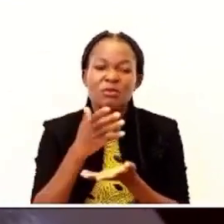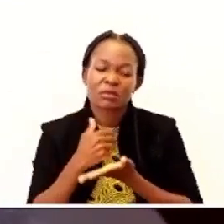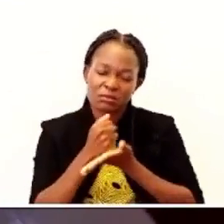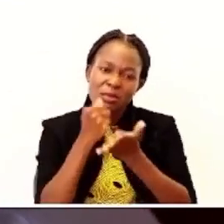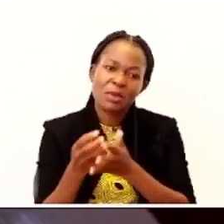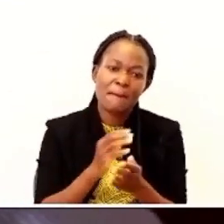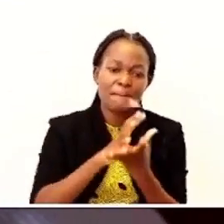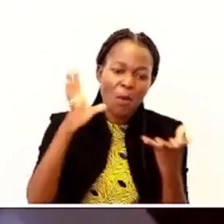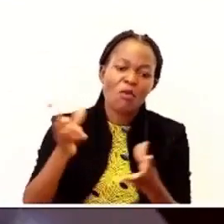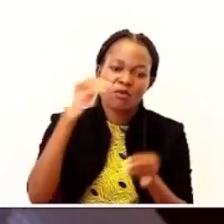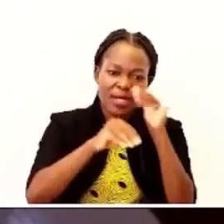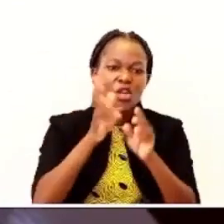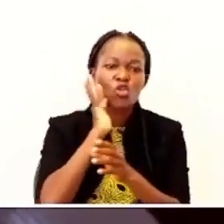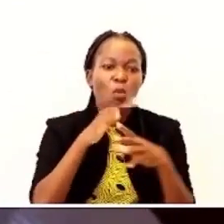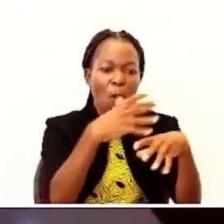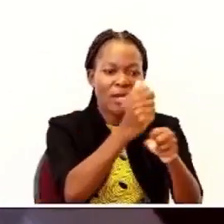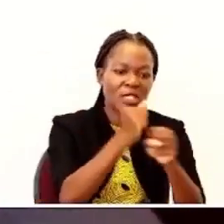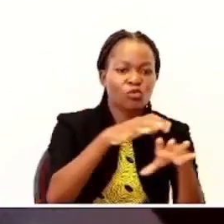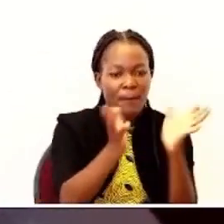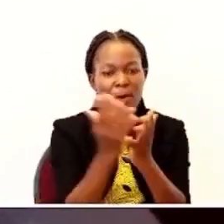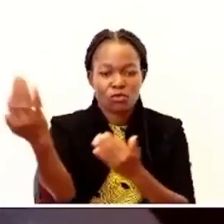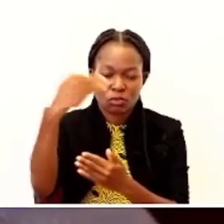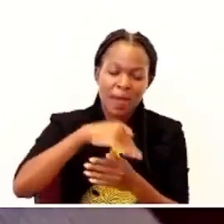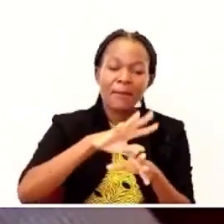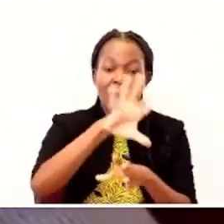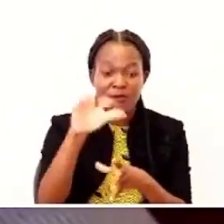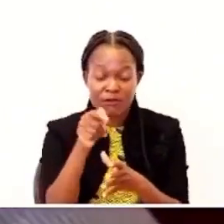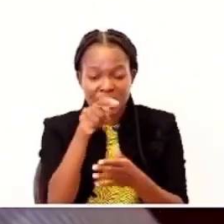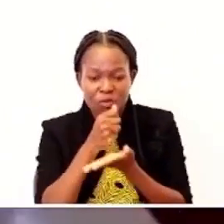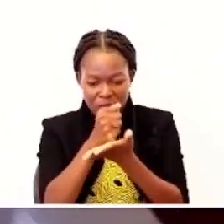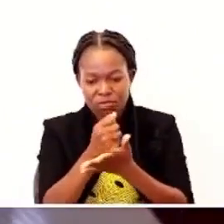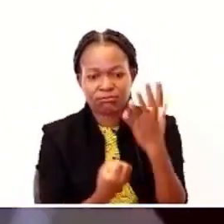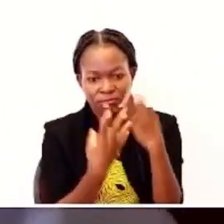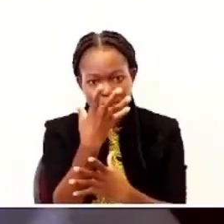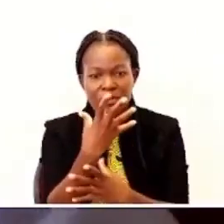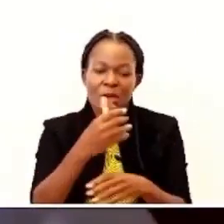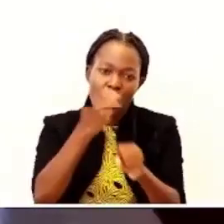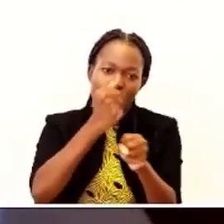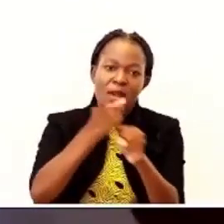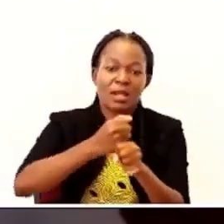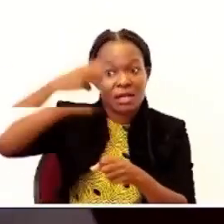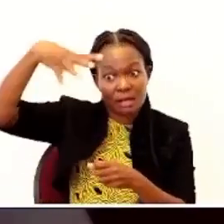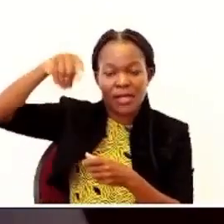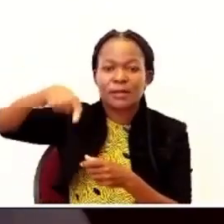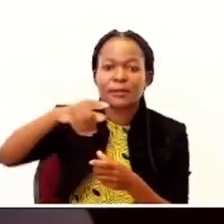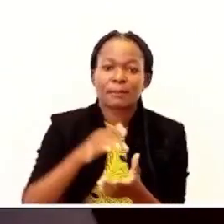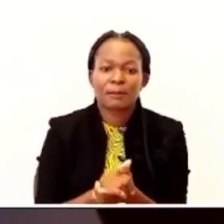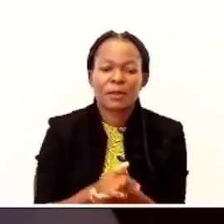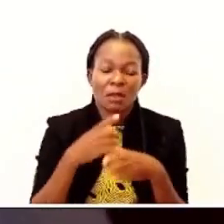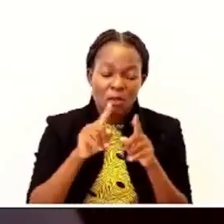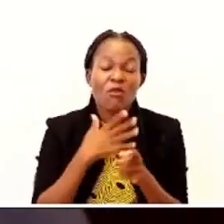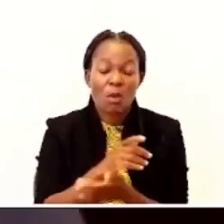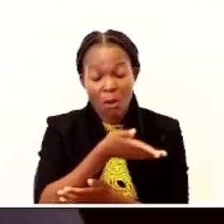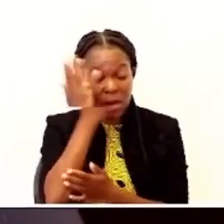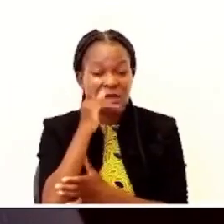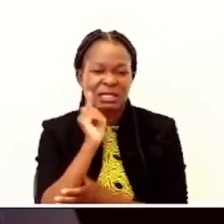and getting the investments into Africa for those renewables. And we really need to be cautious of